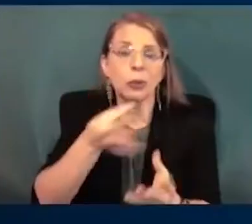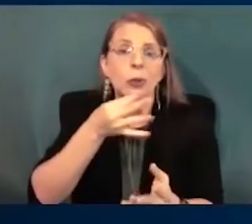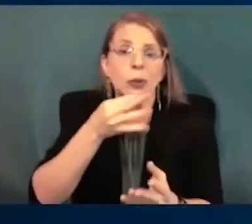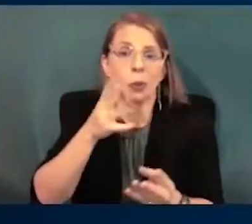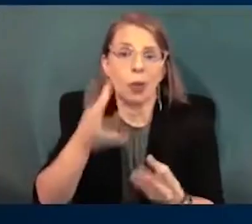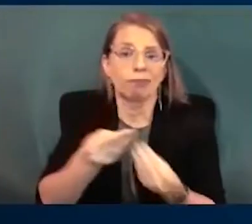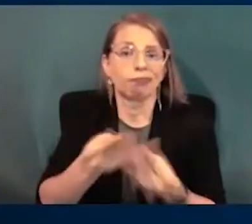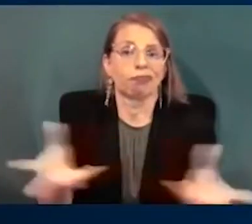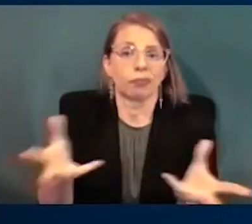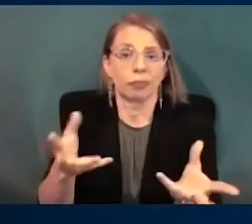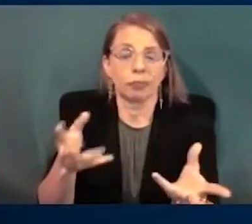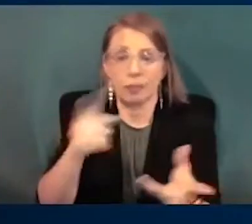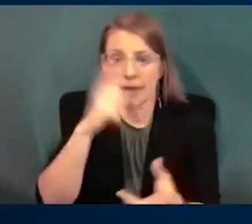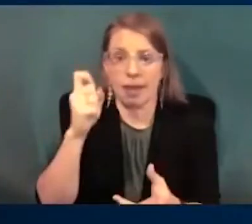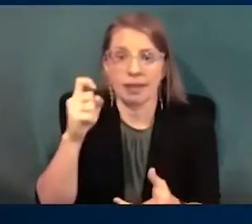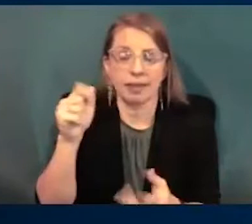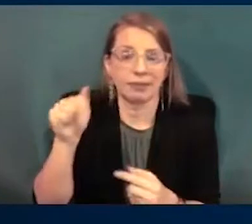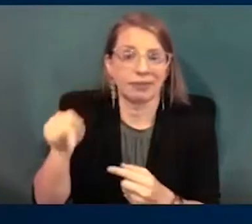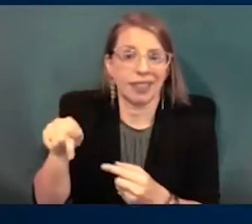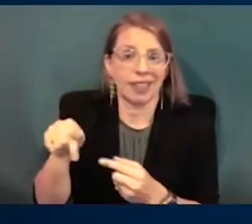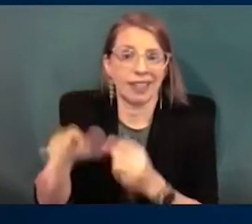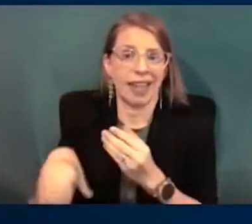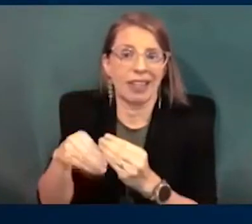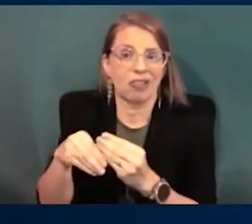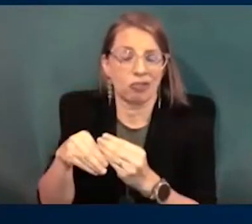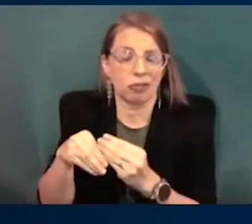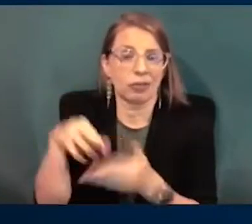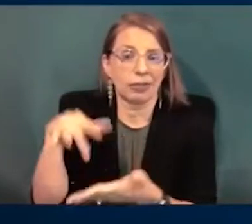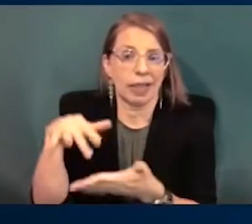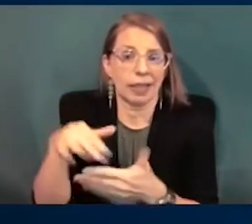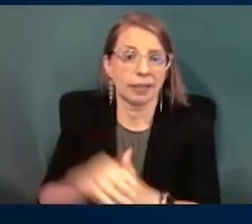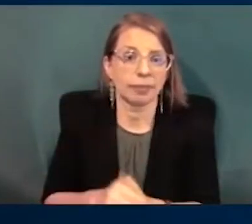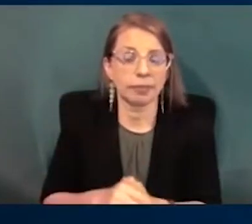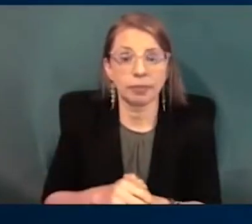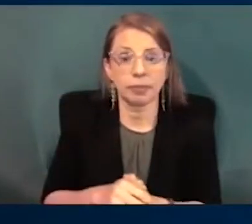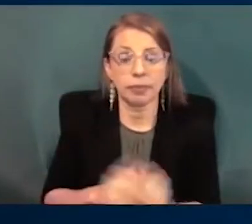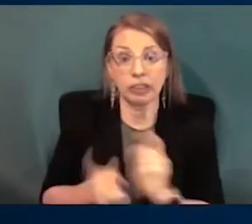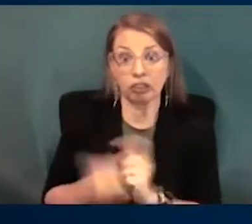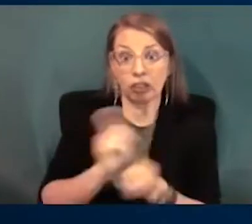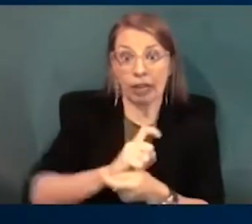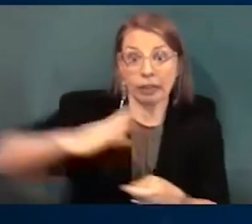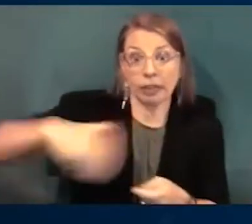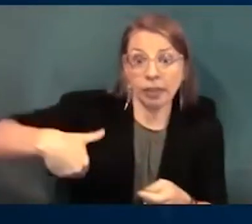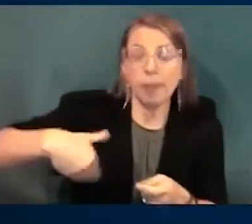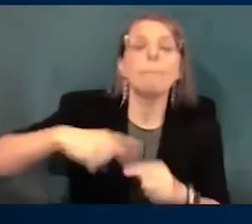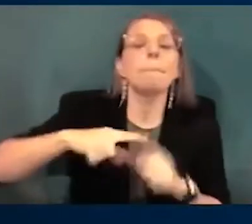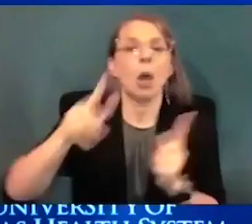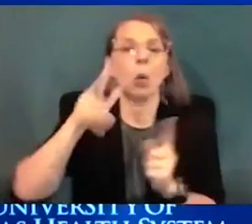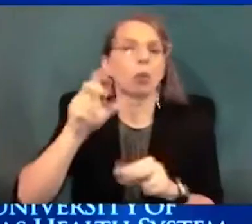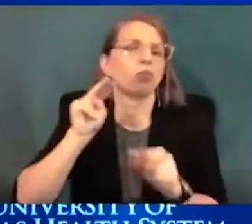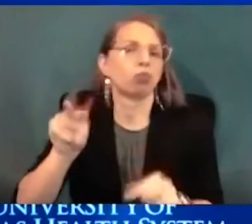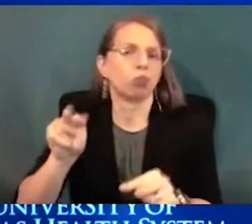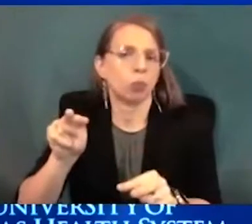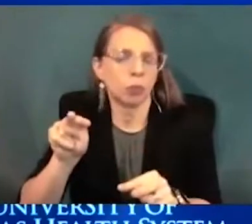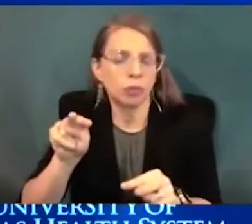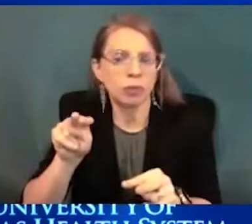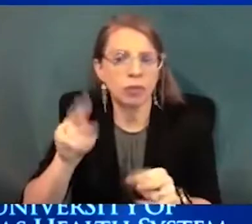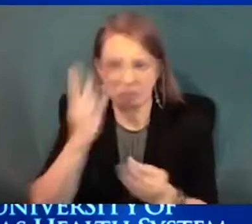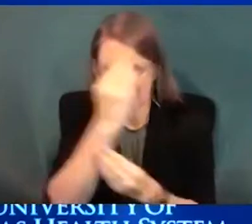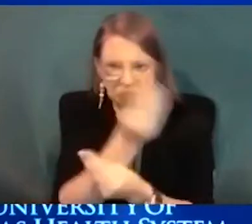correspondence. Yeah, I think it will. We're not really proposing a change yet, but I would keep our eyes out there. We'll remain sharp about it and let people